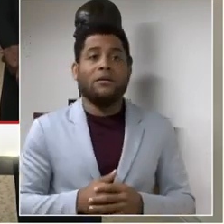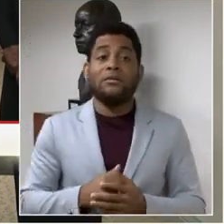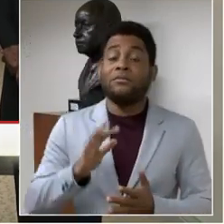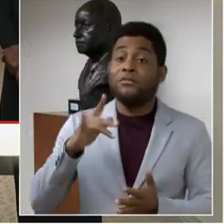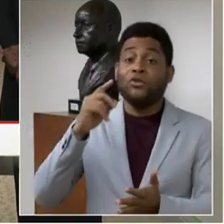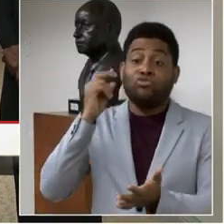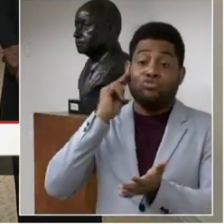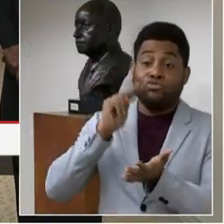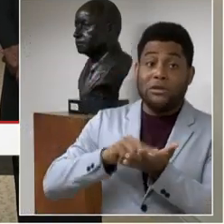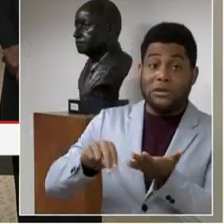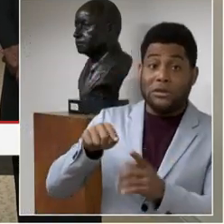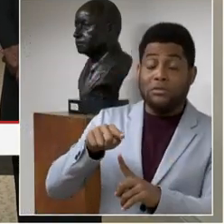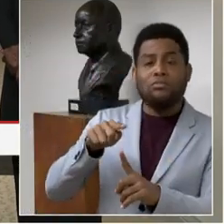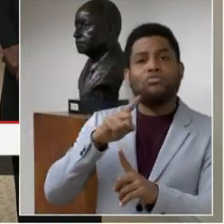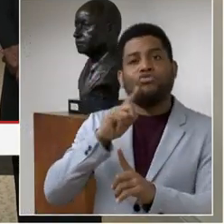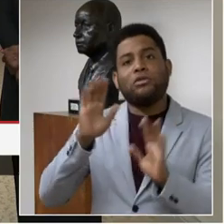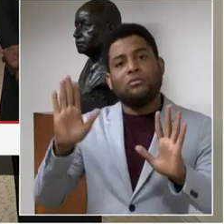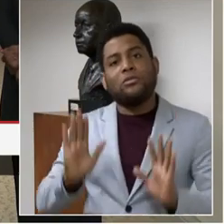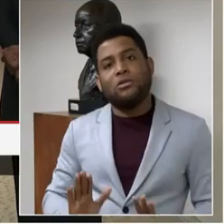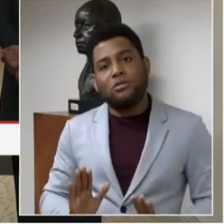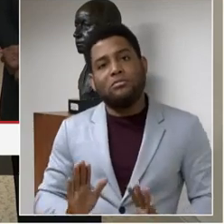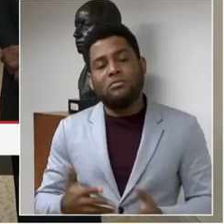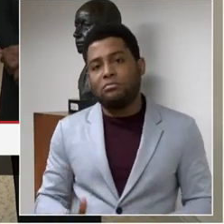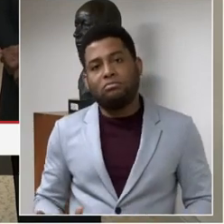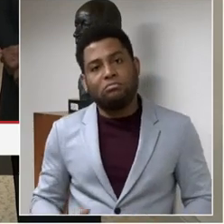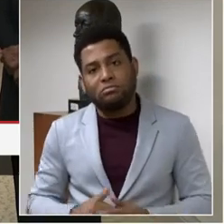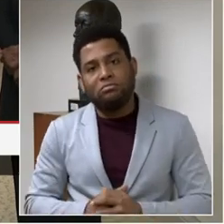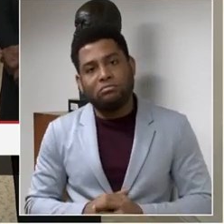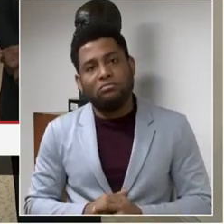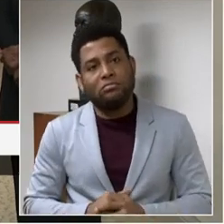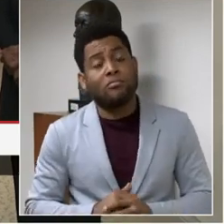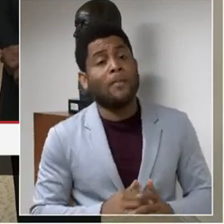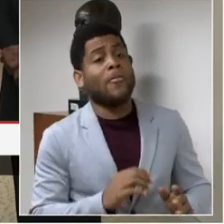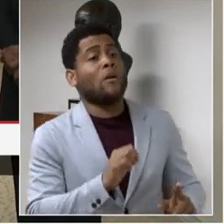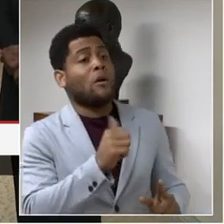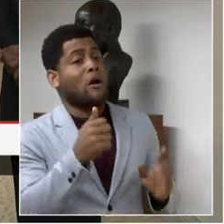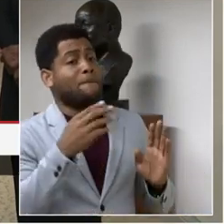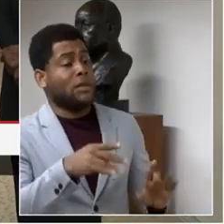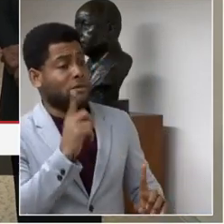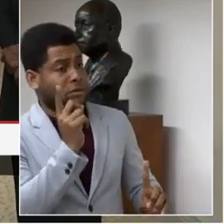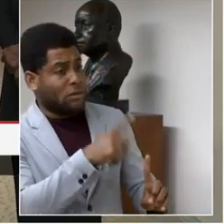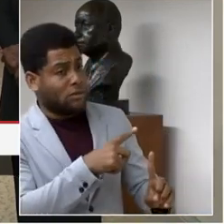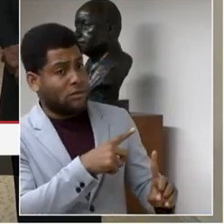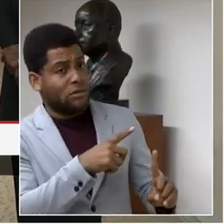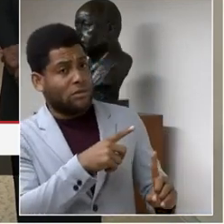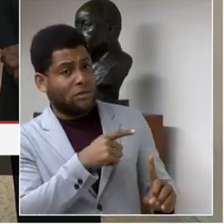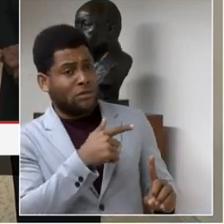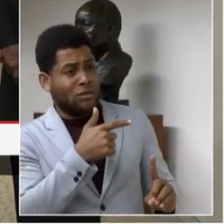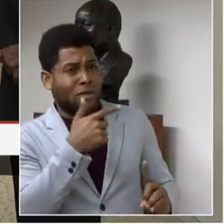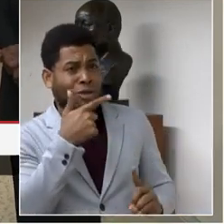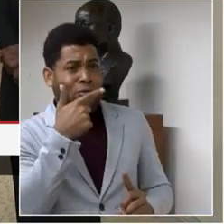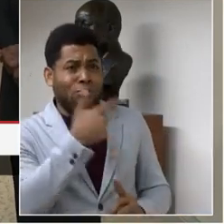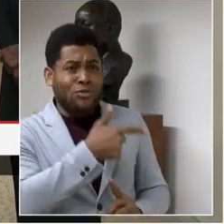the 2017 mayor's order, we indicated that a policy